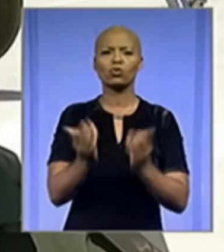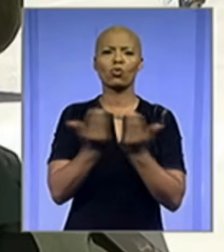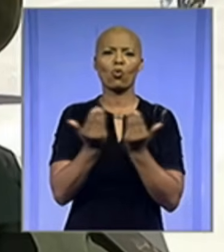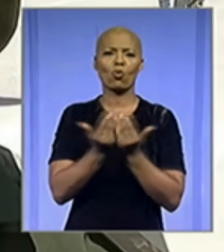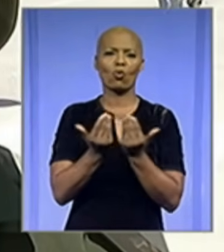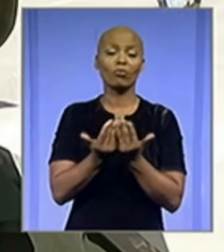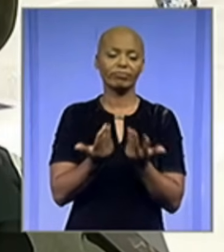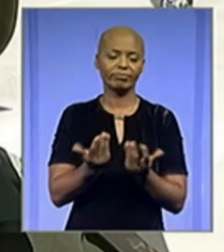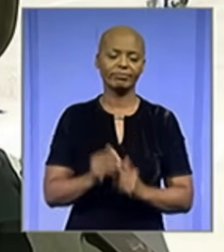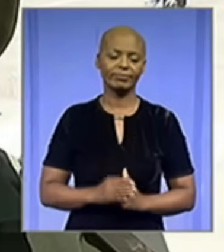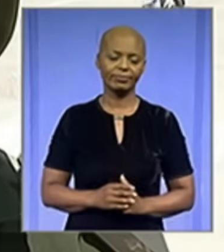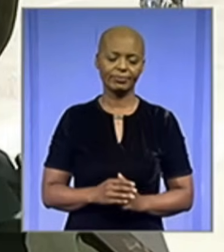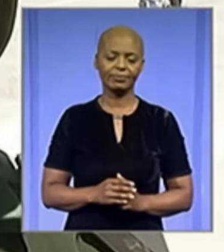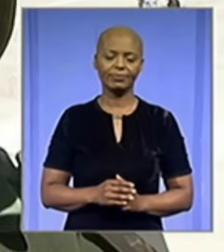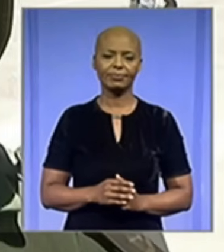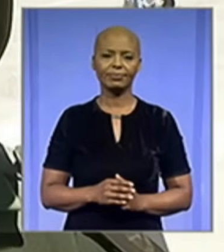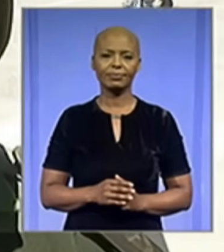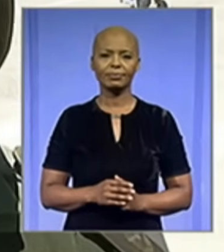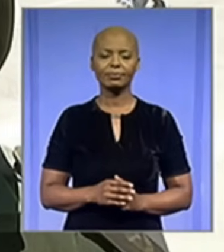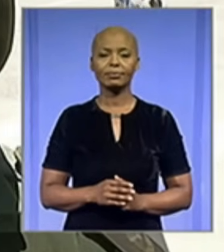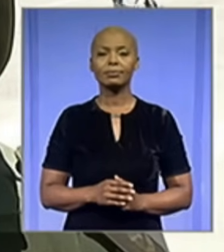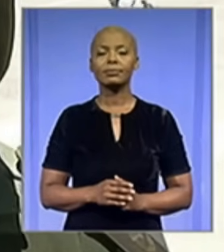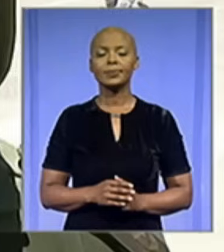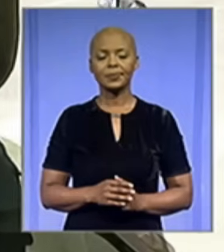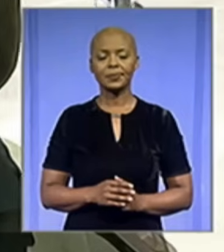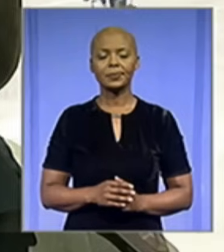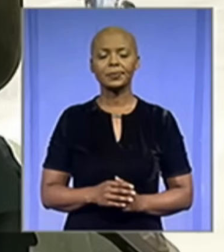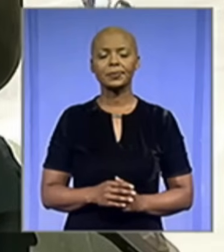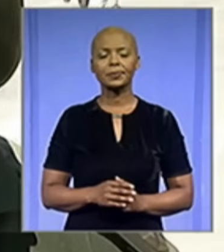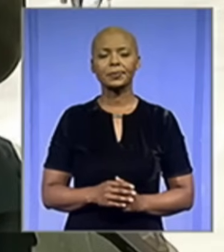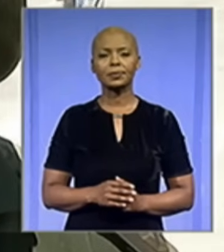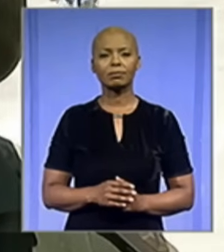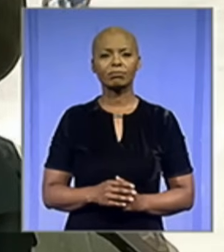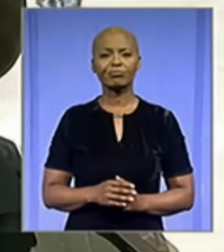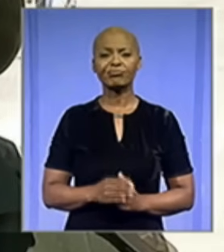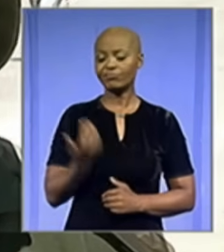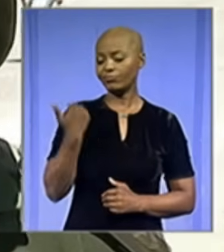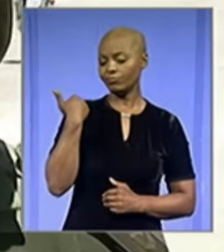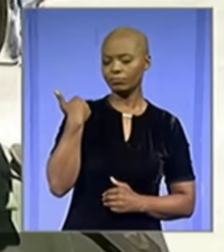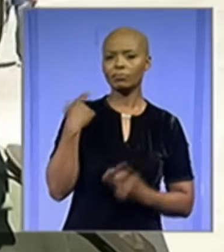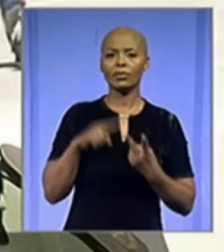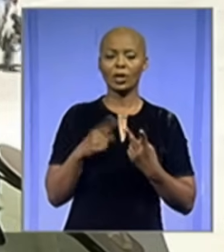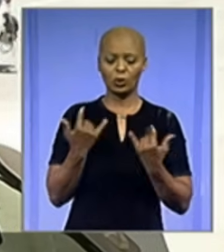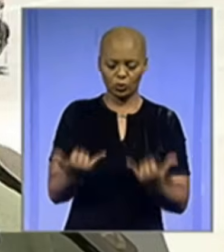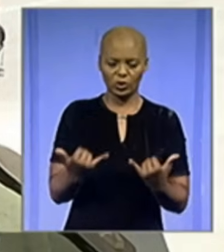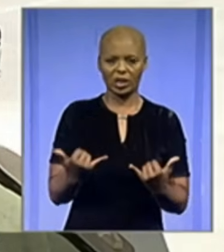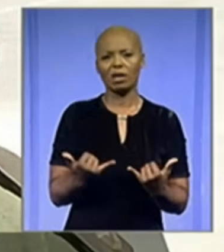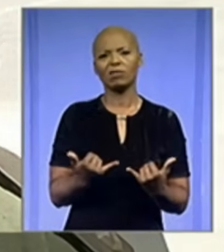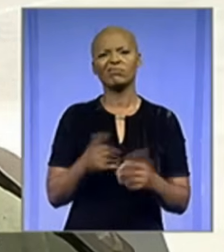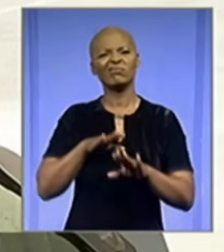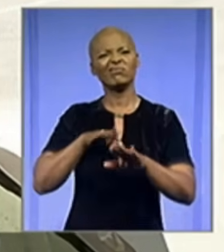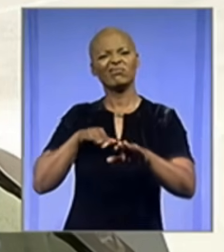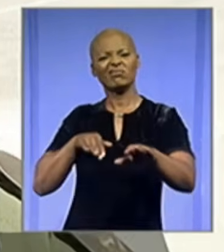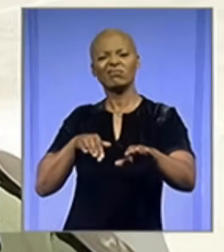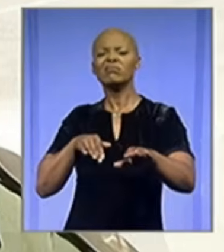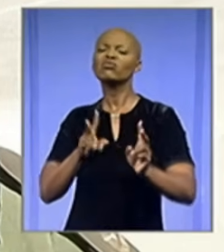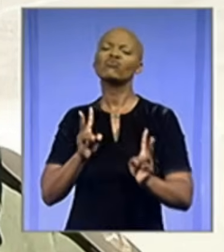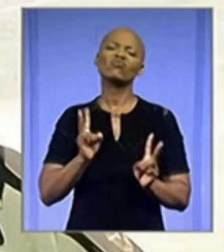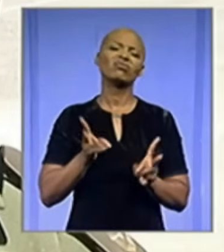the institutions will be reopening. So from yesterday until today, we've actually had minimal